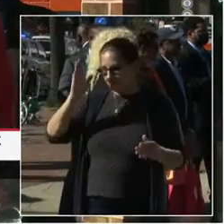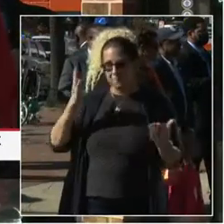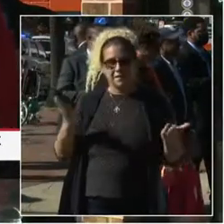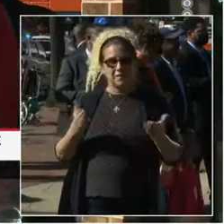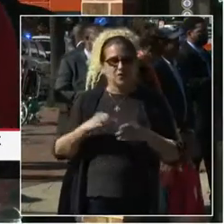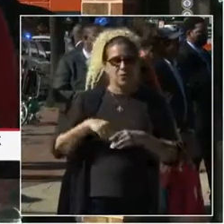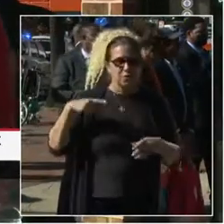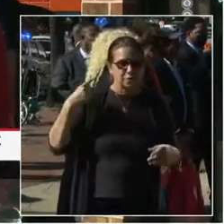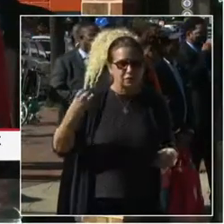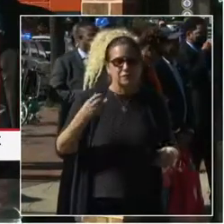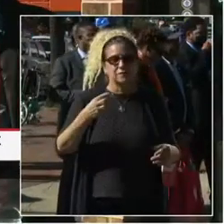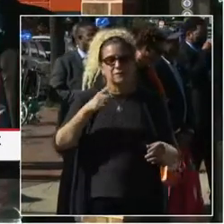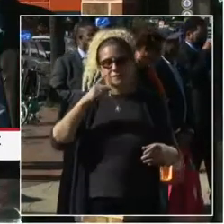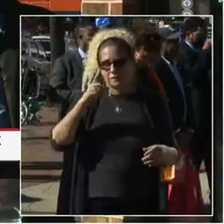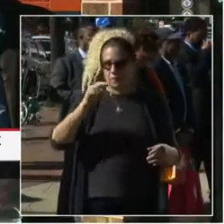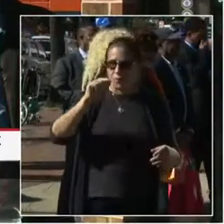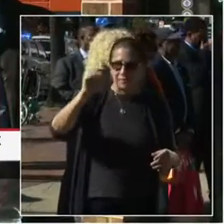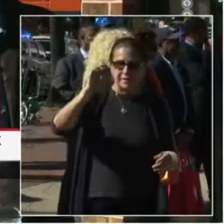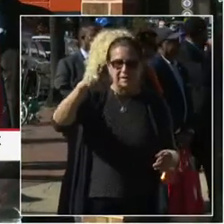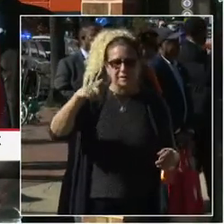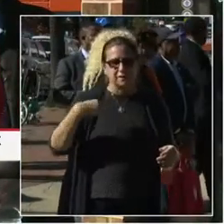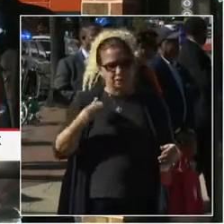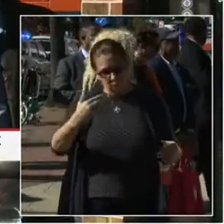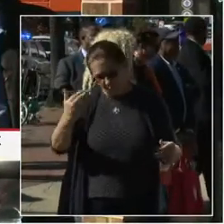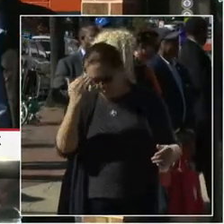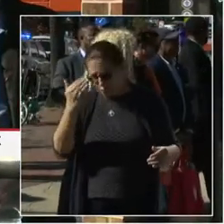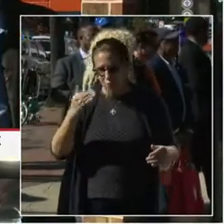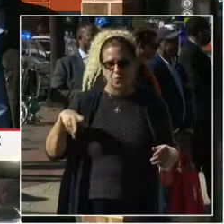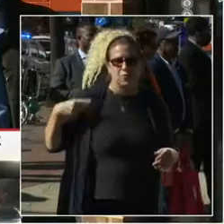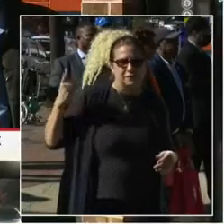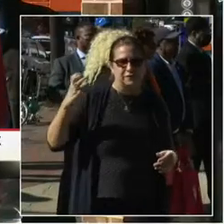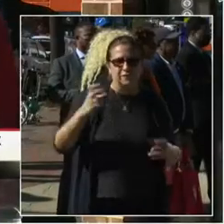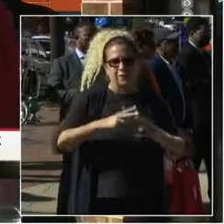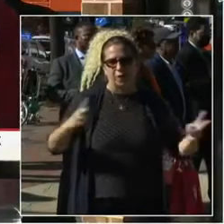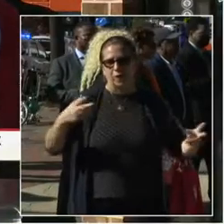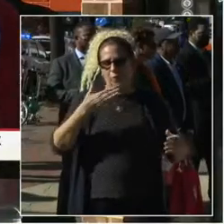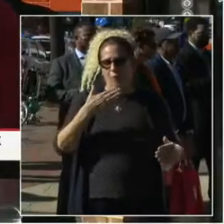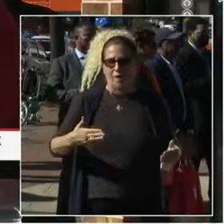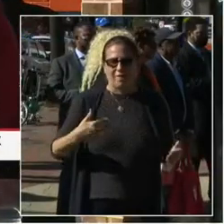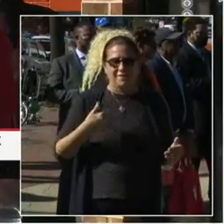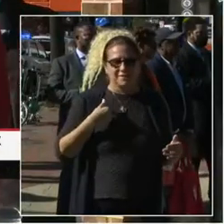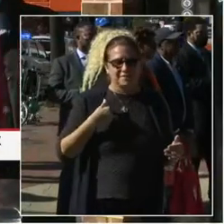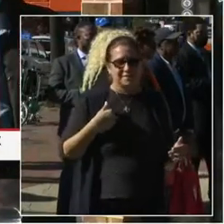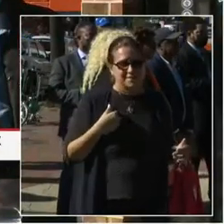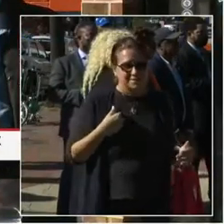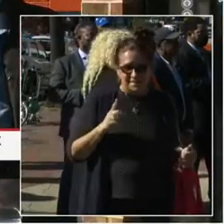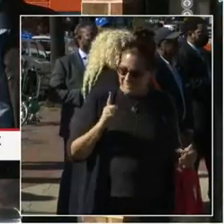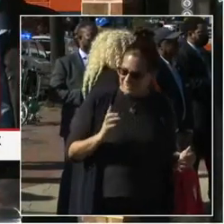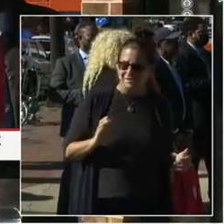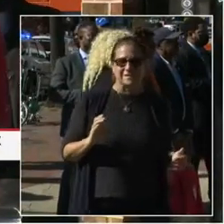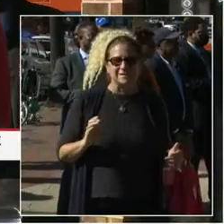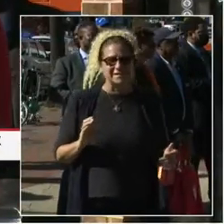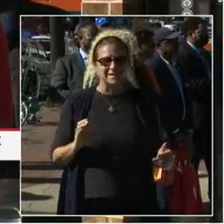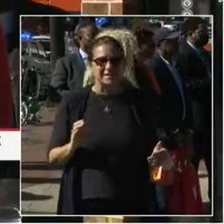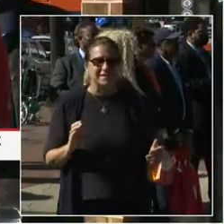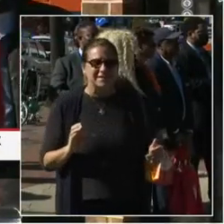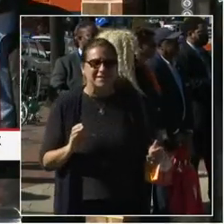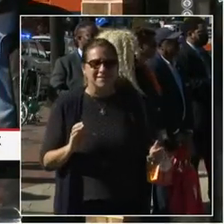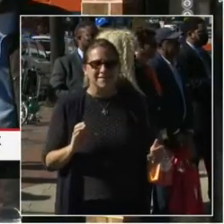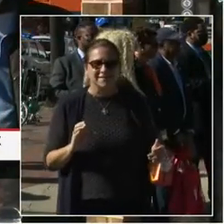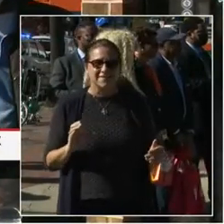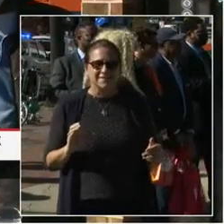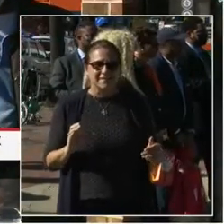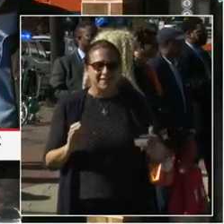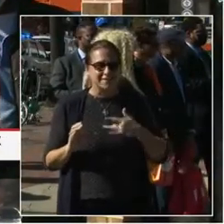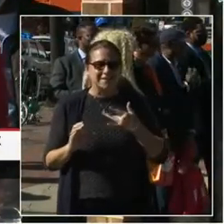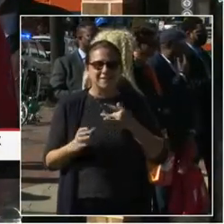Street and all those things in New York City. But I wanted to do something that was a bit more fulfilling, a little bit more community-oriented, and do something that could